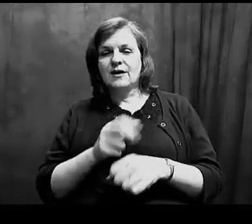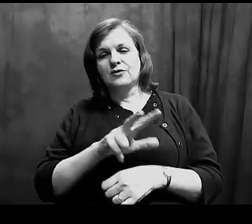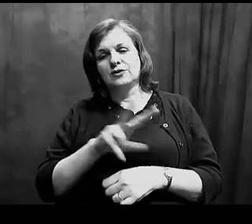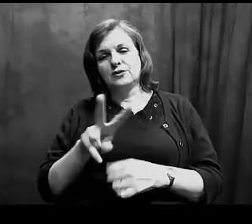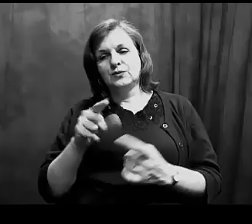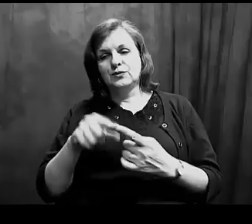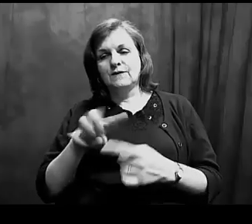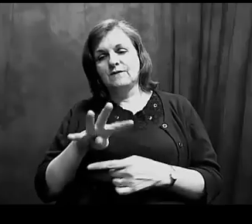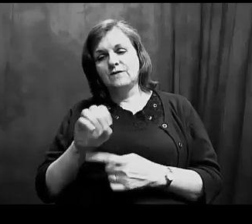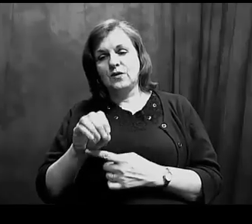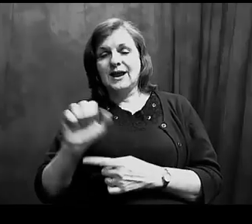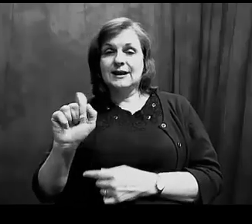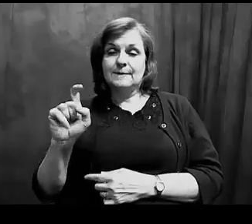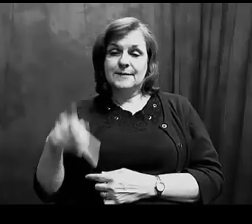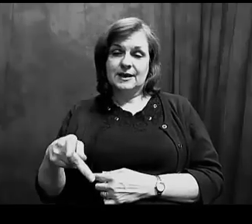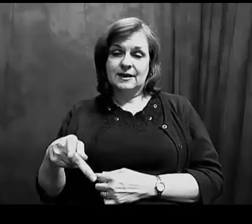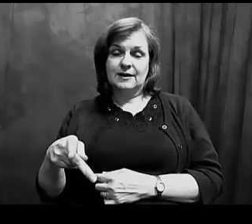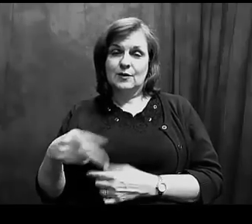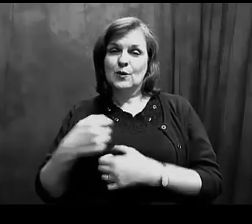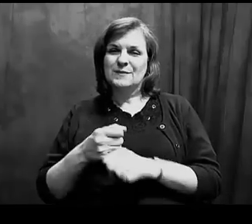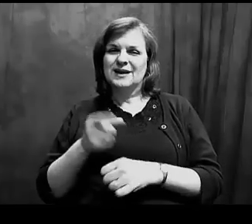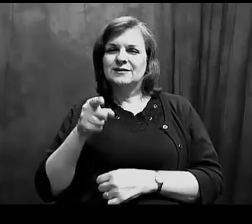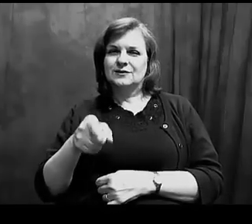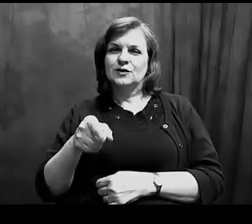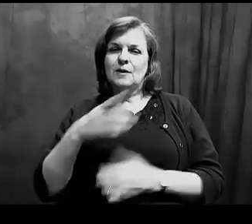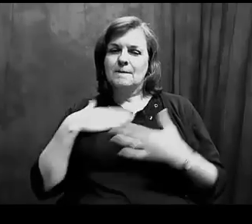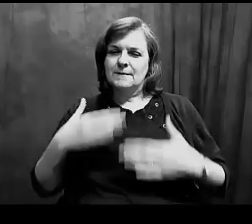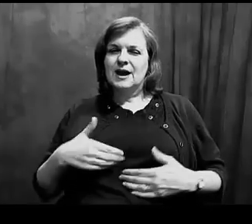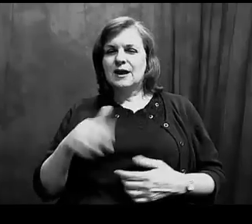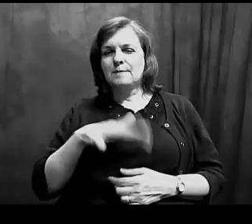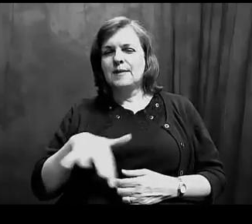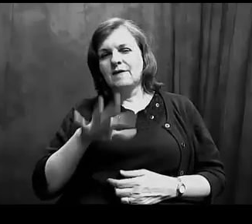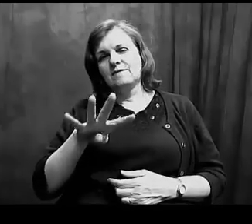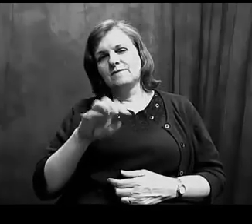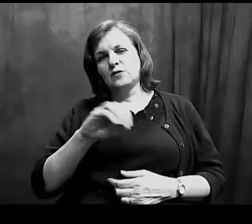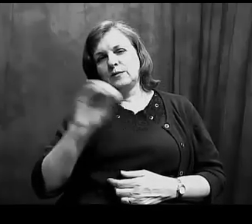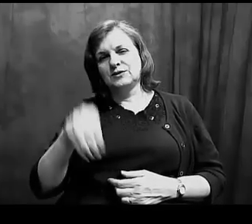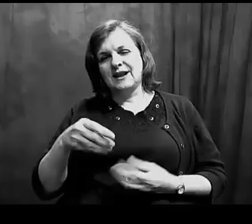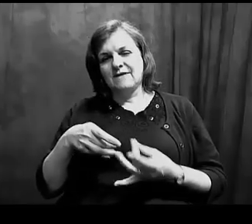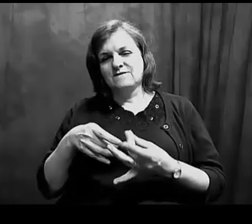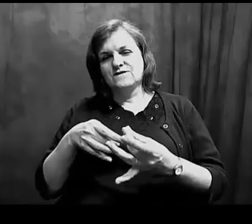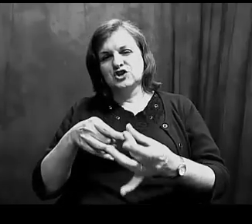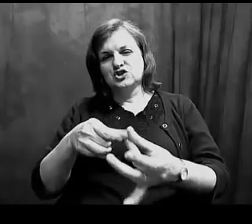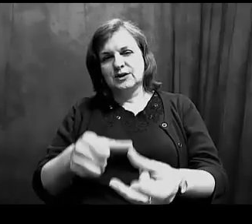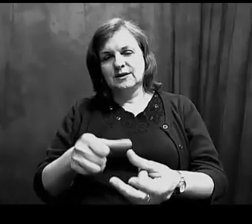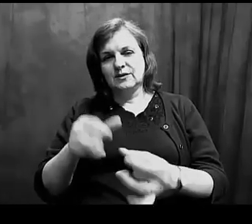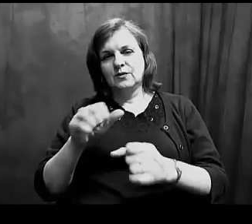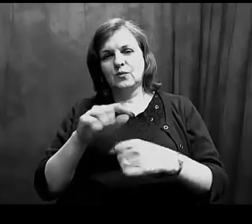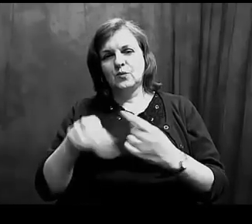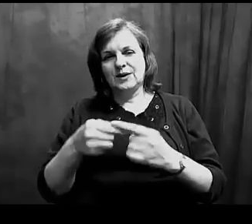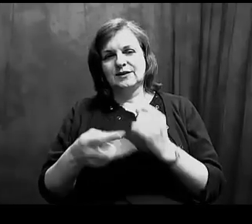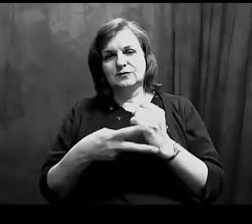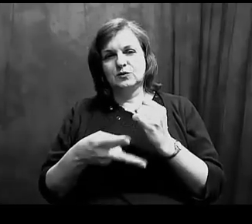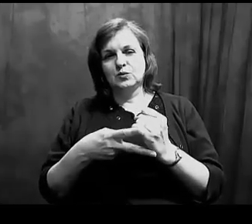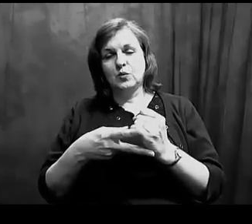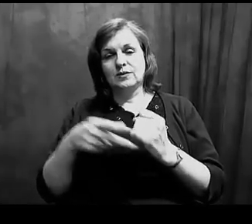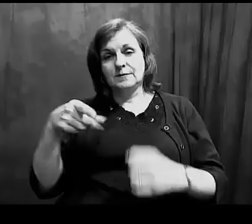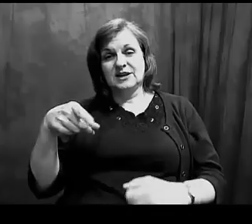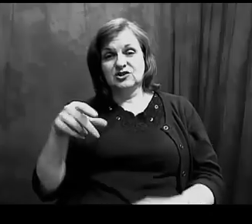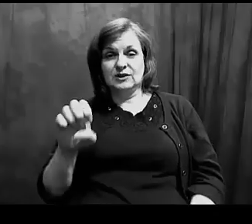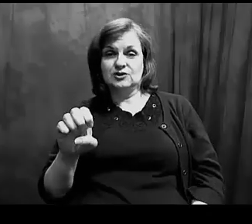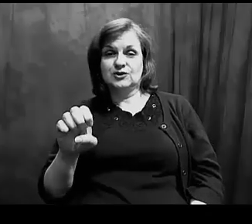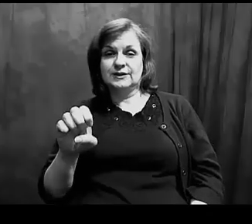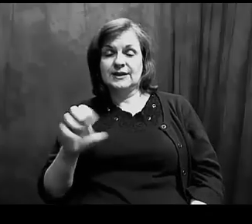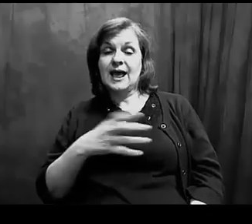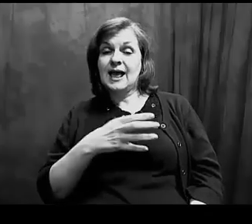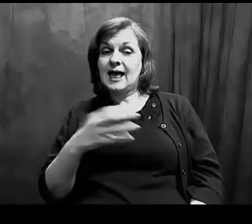you yield on average 32 to 40 ATP, which makes you anywhere up to 40% efficient in